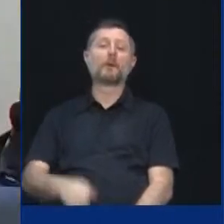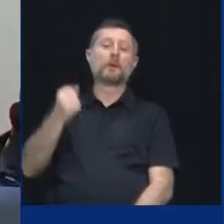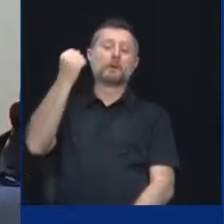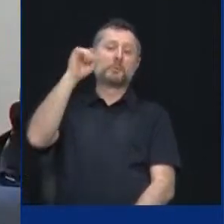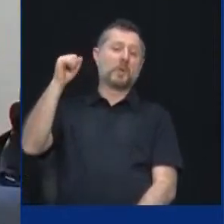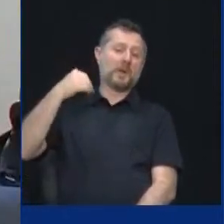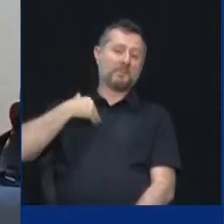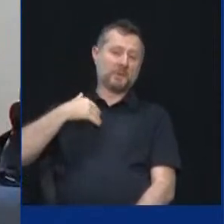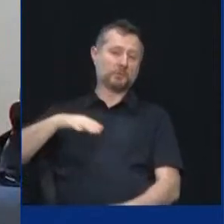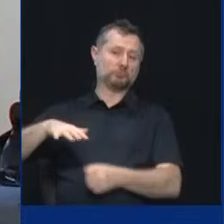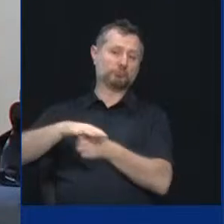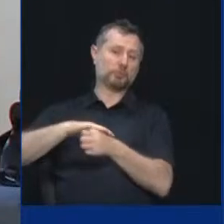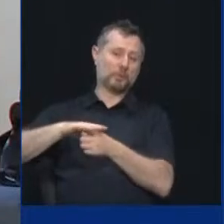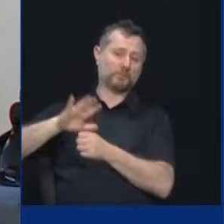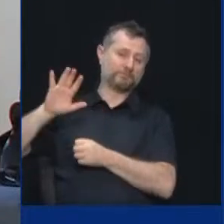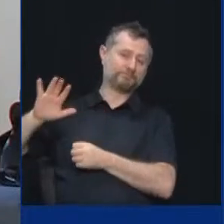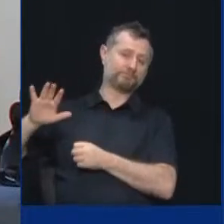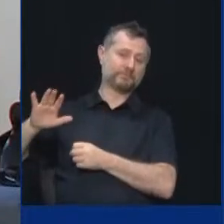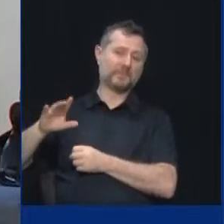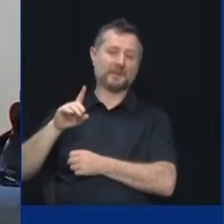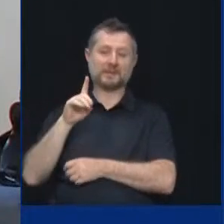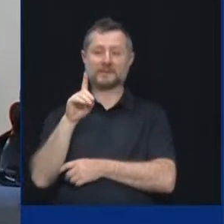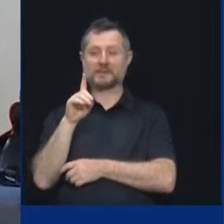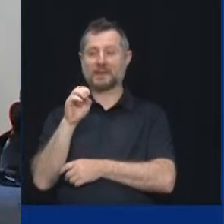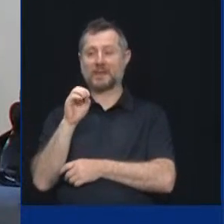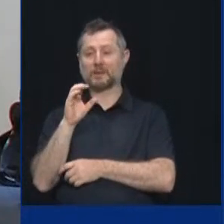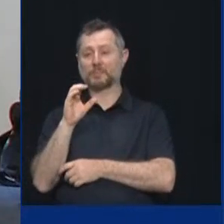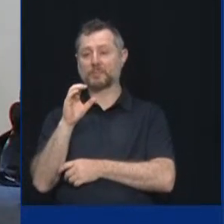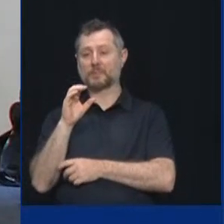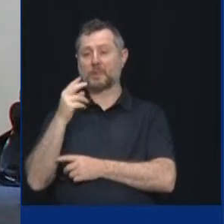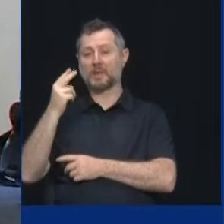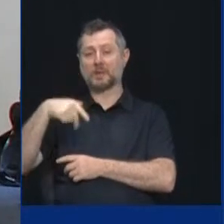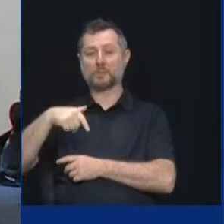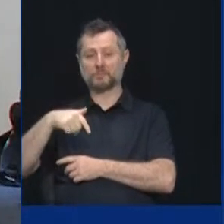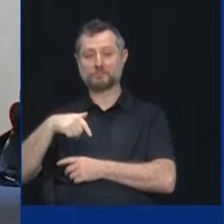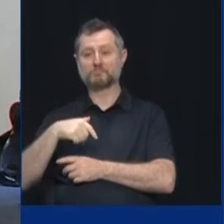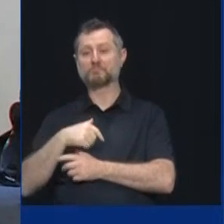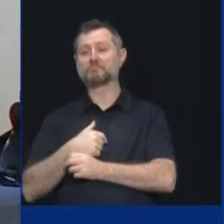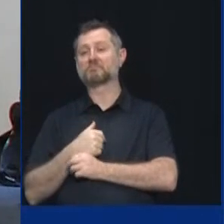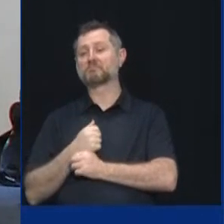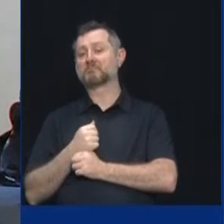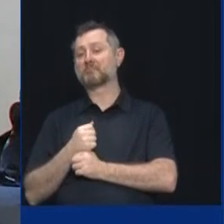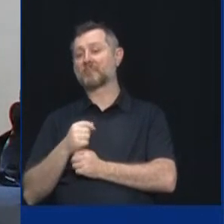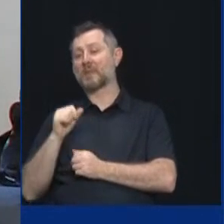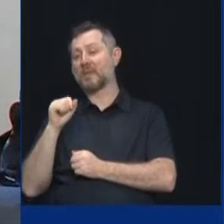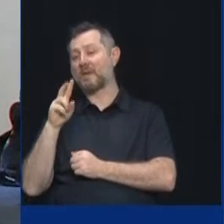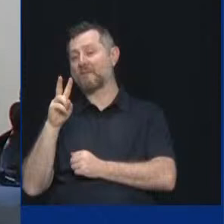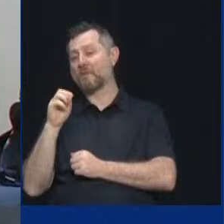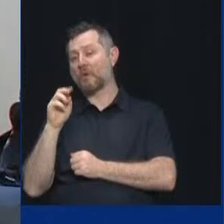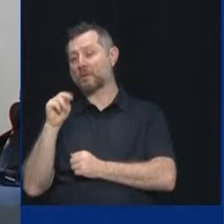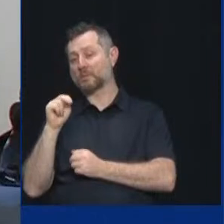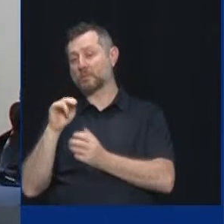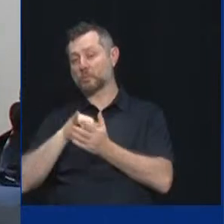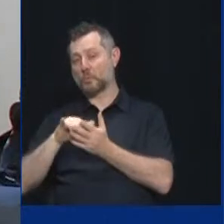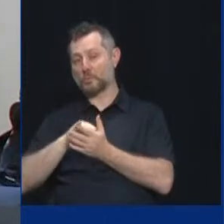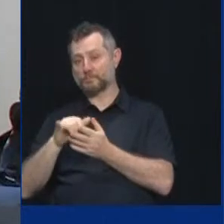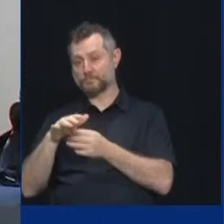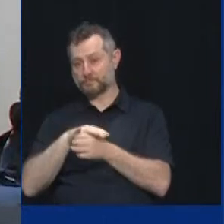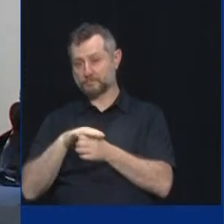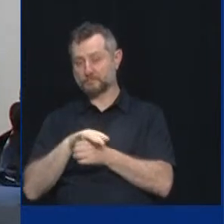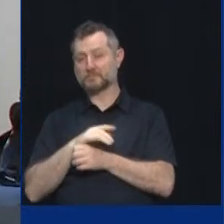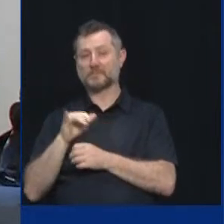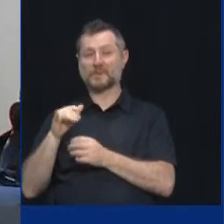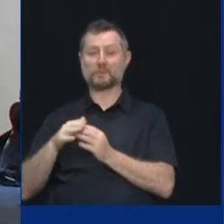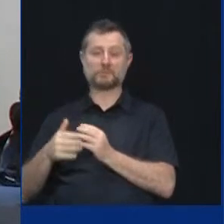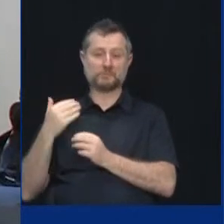regional DEC headquarters in Avon, did I pronounce that right? Avon, New York, this weekend. They